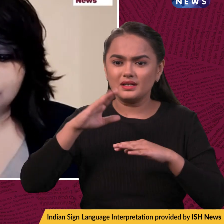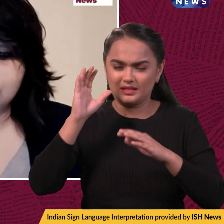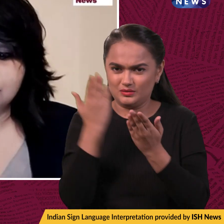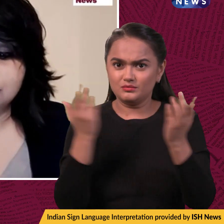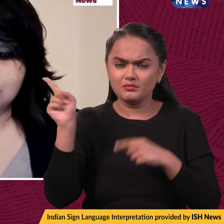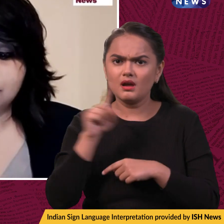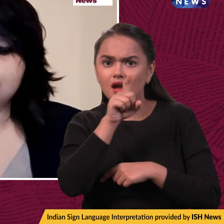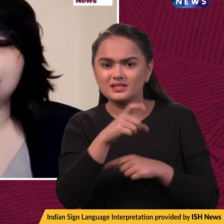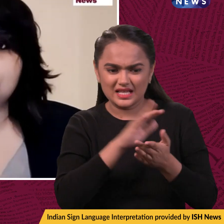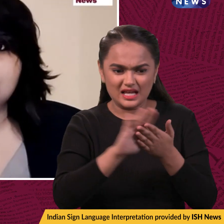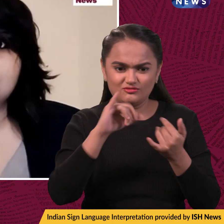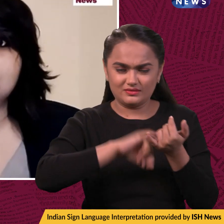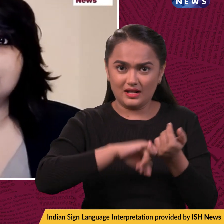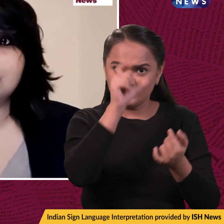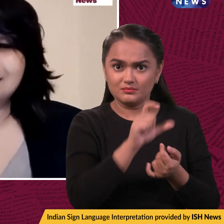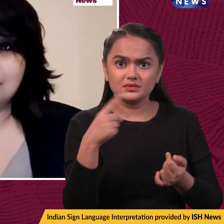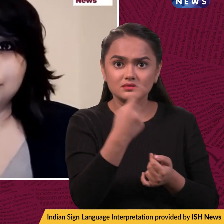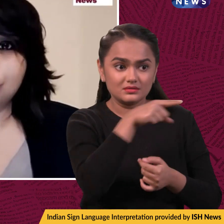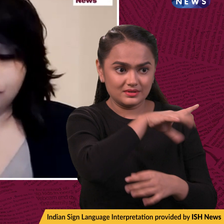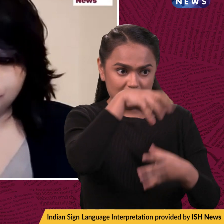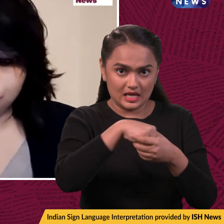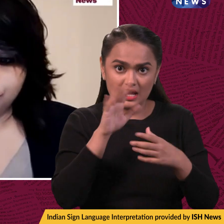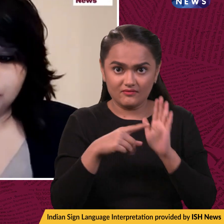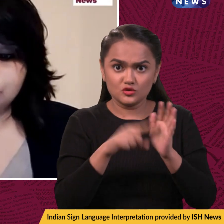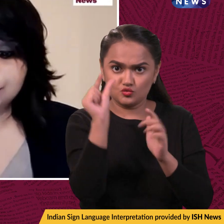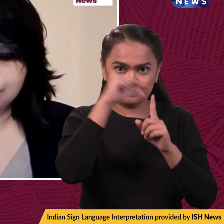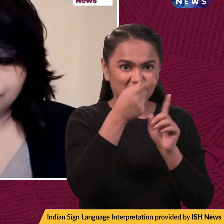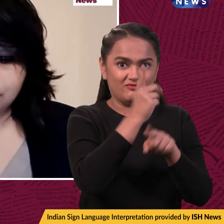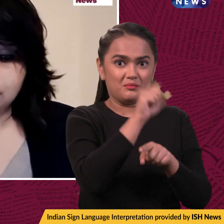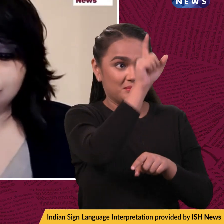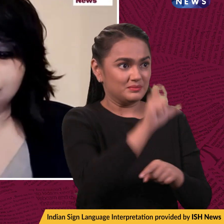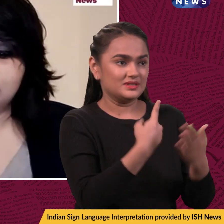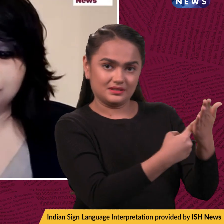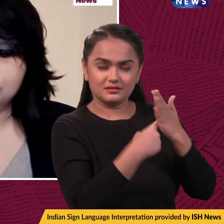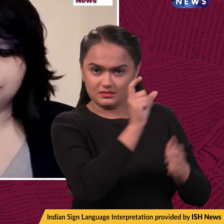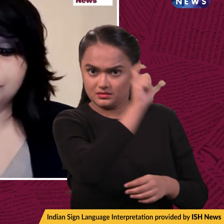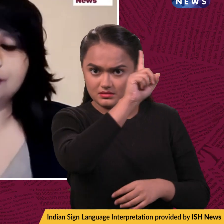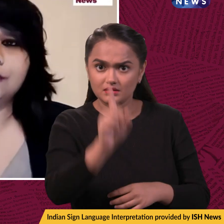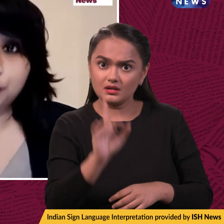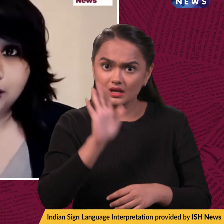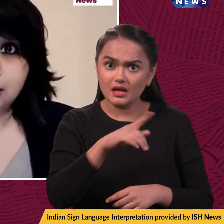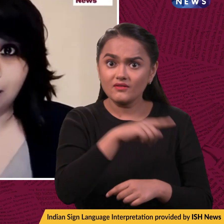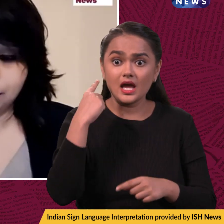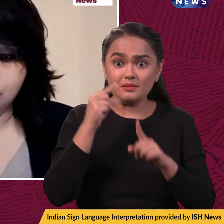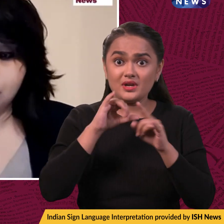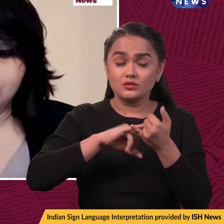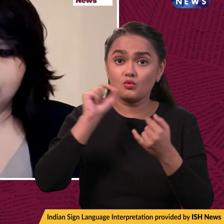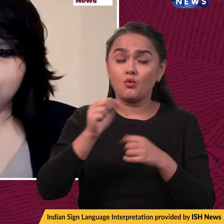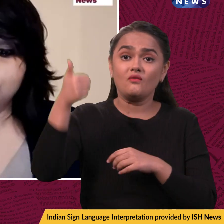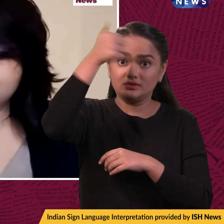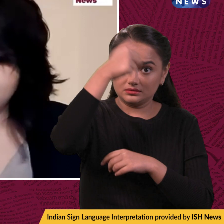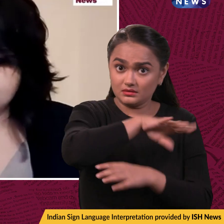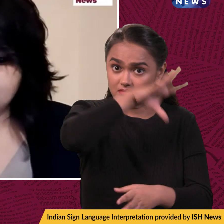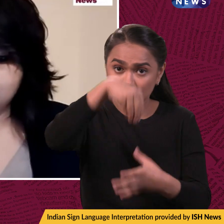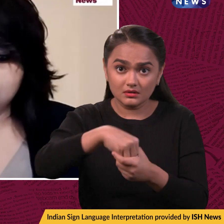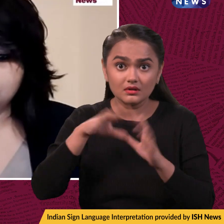senior advocate Harish Salve, who represented the state of the UP, to circulate the names of IPS officers of UP cadre